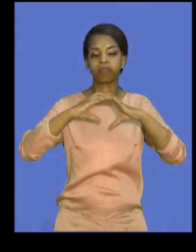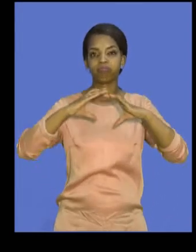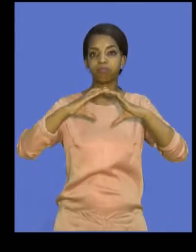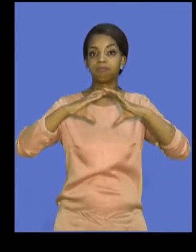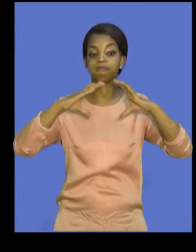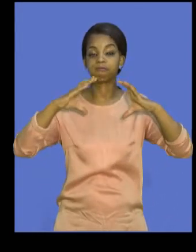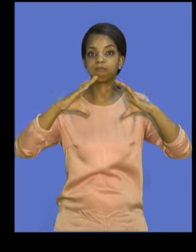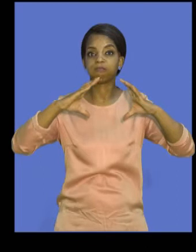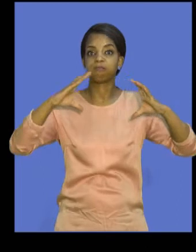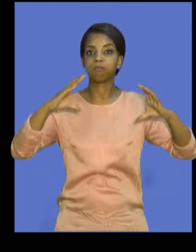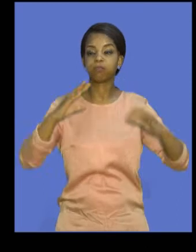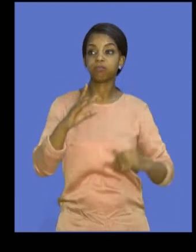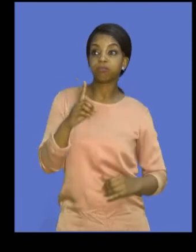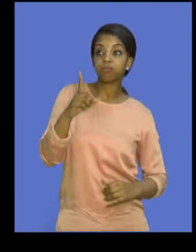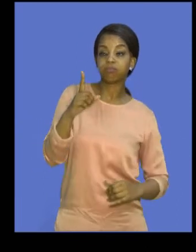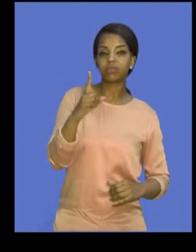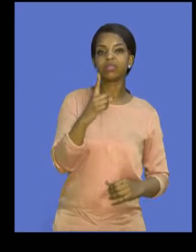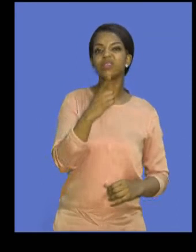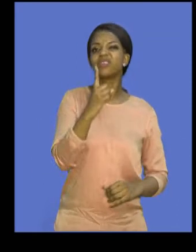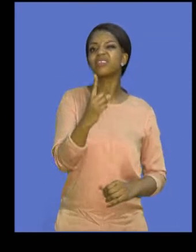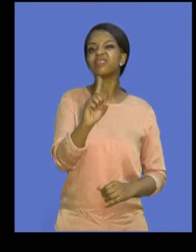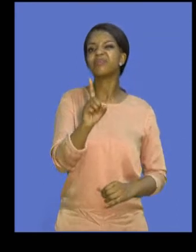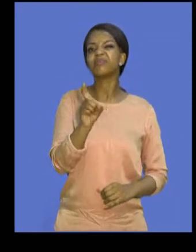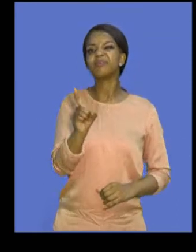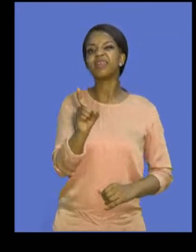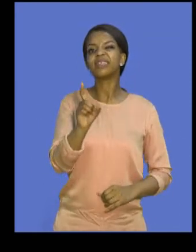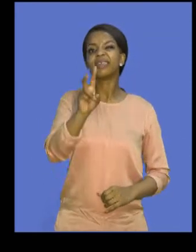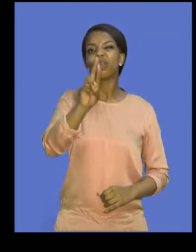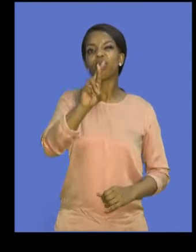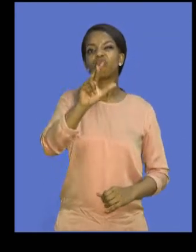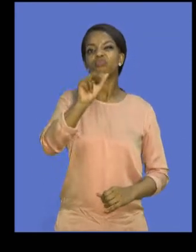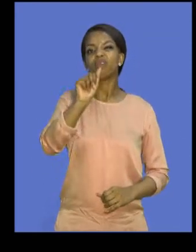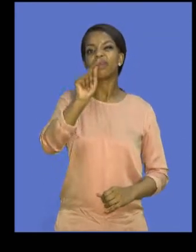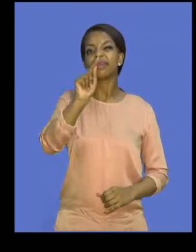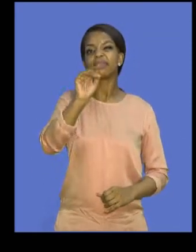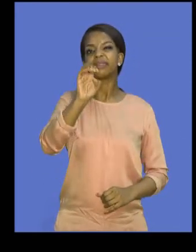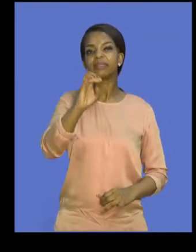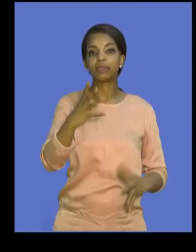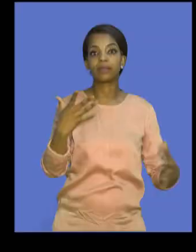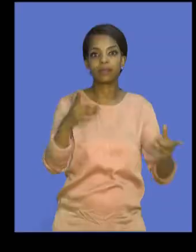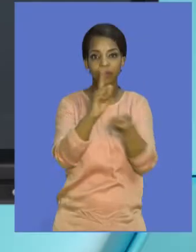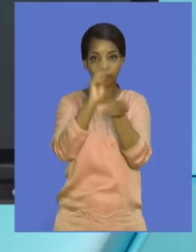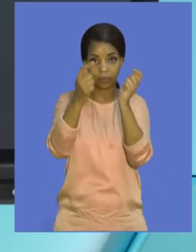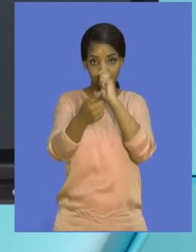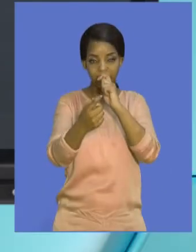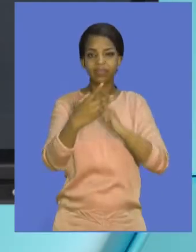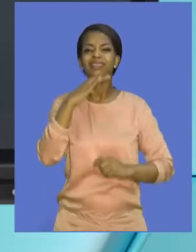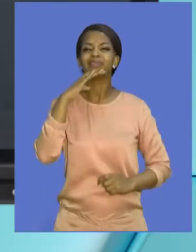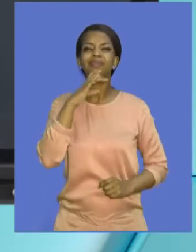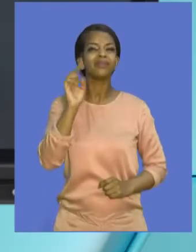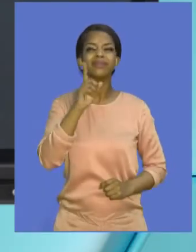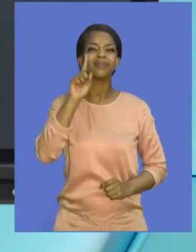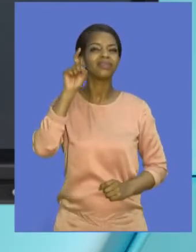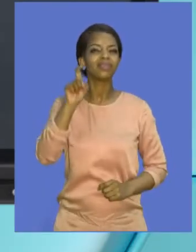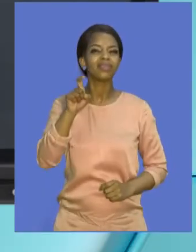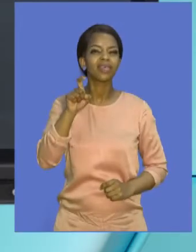then call this the rate of change, right? Rate of change meaning it's change with respect to